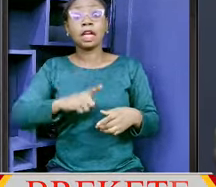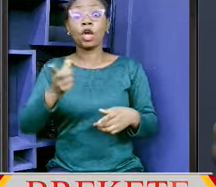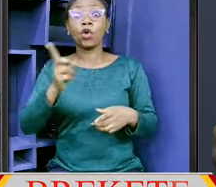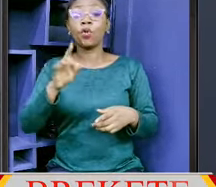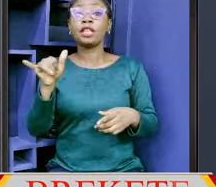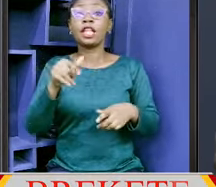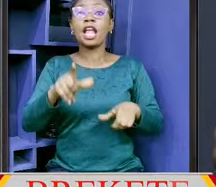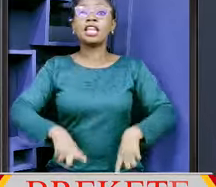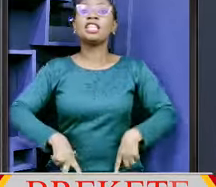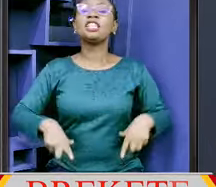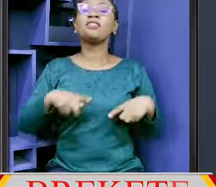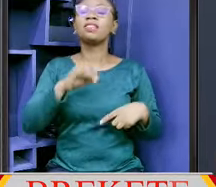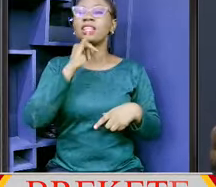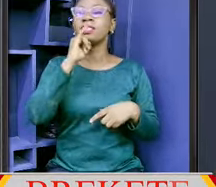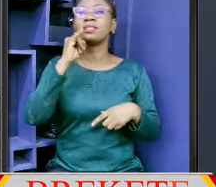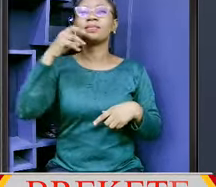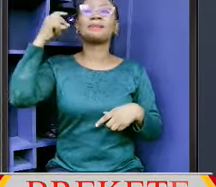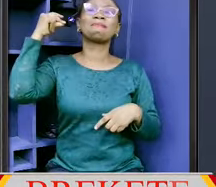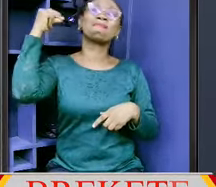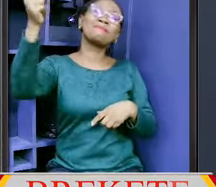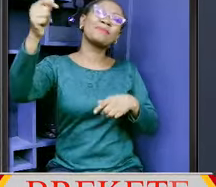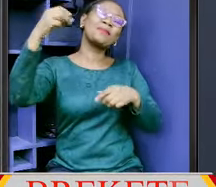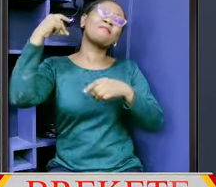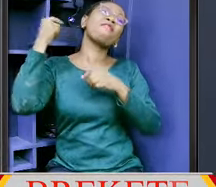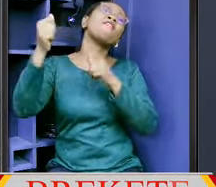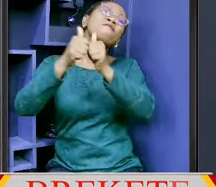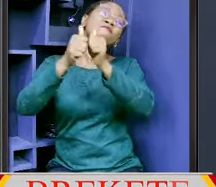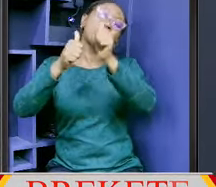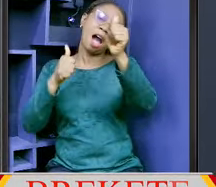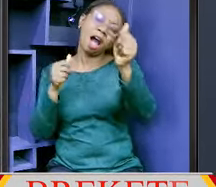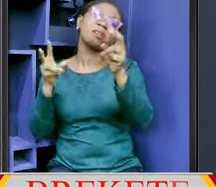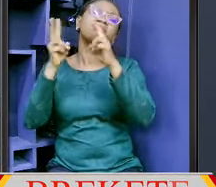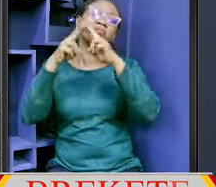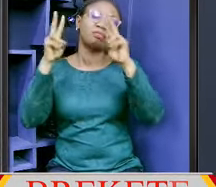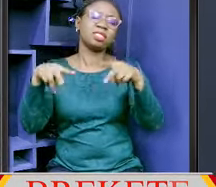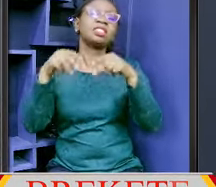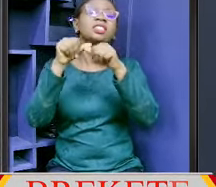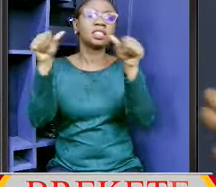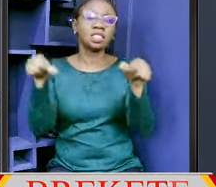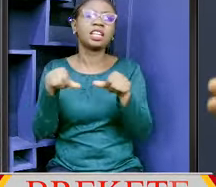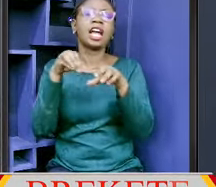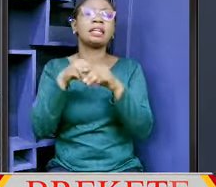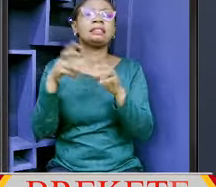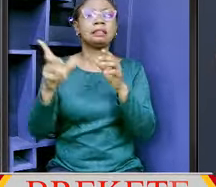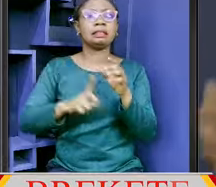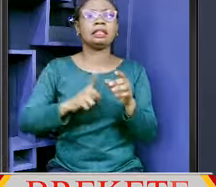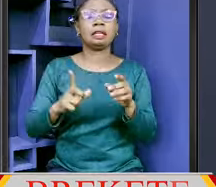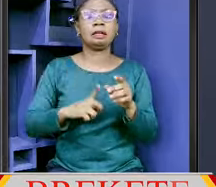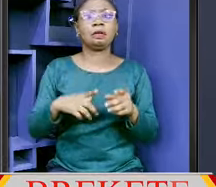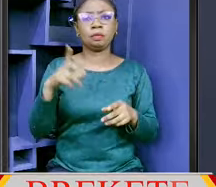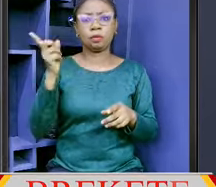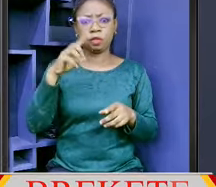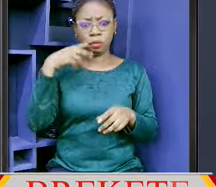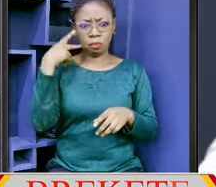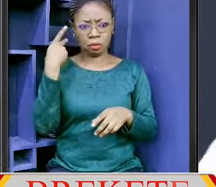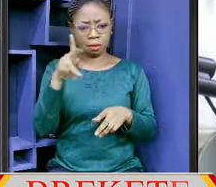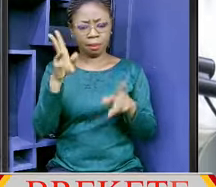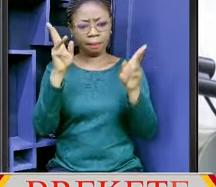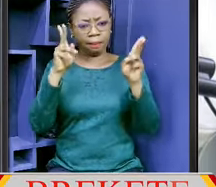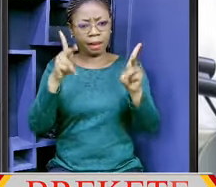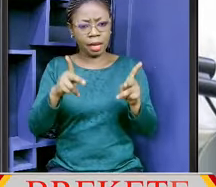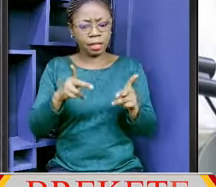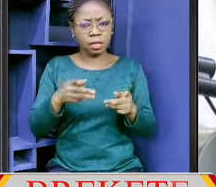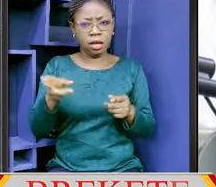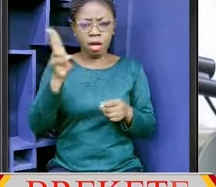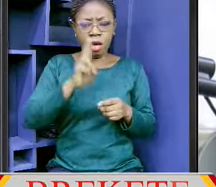live, now all these remote places for Lagos, where civilization no enter. Where you go see person say